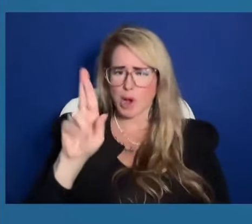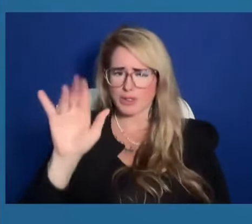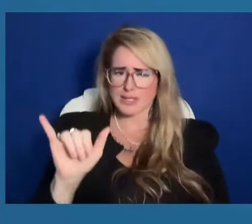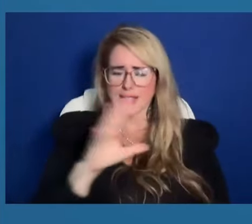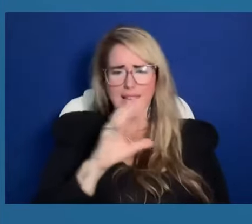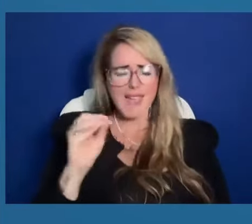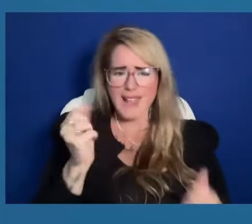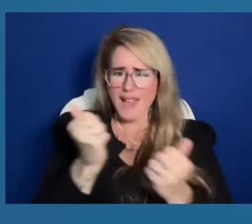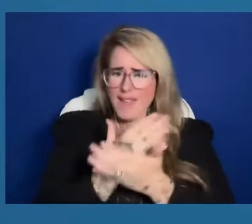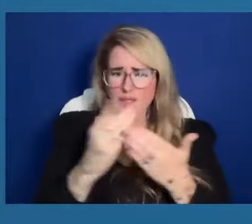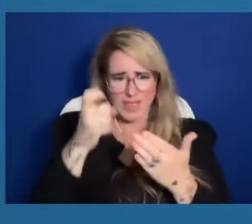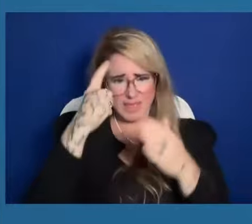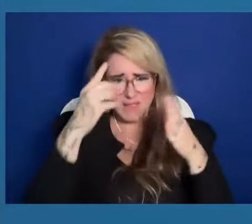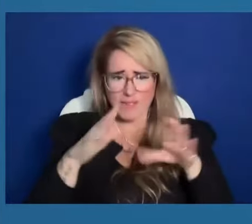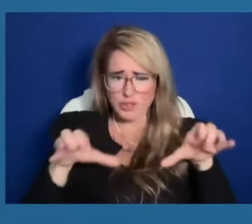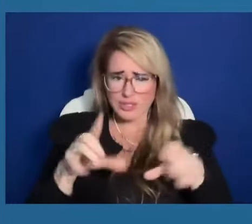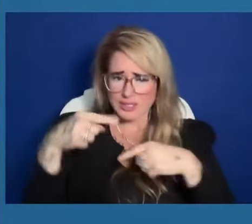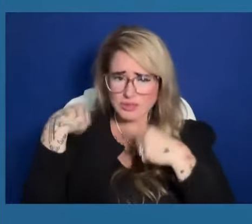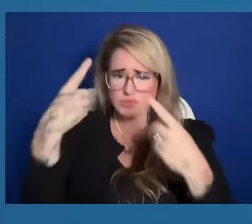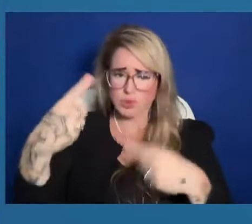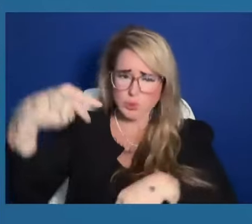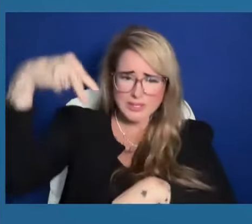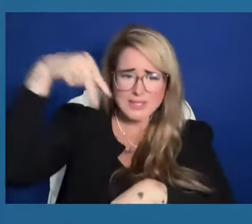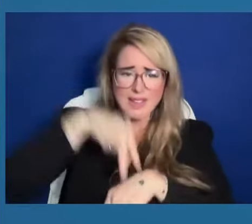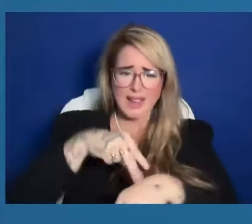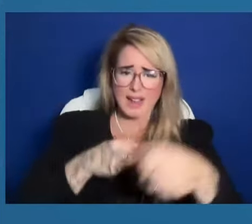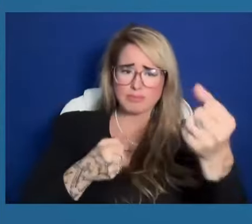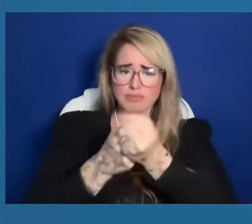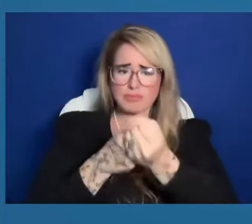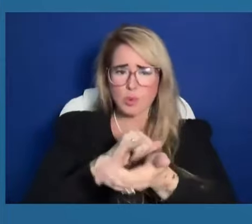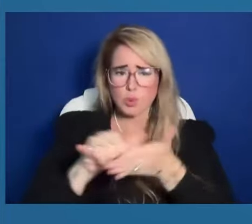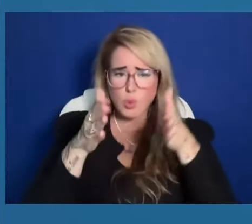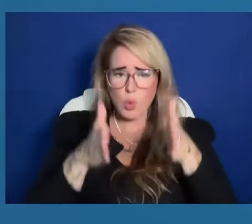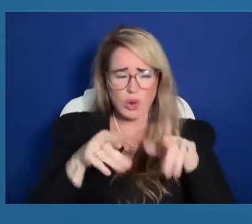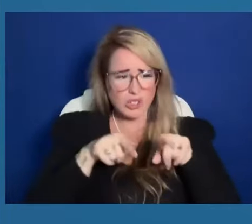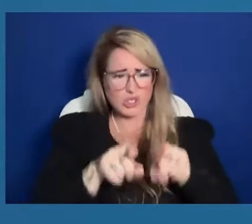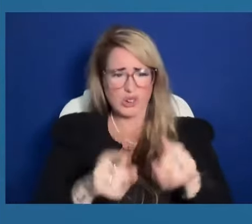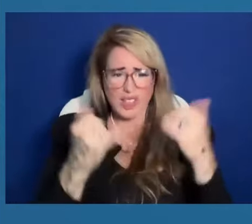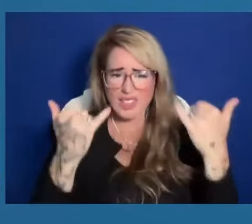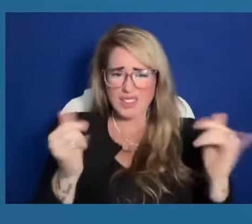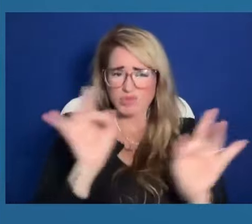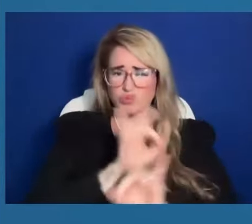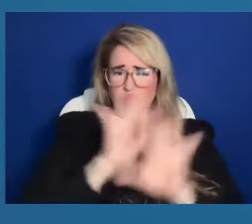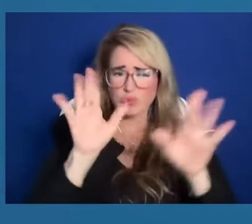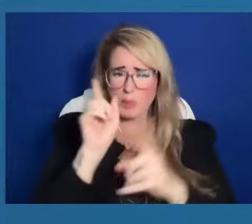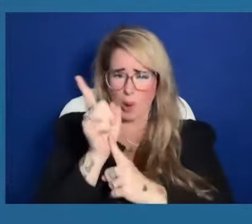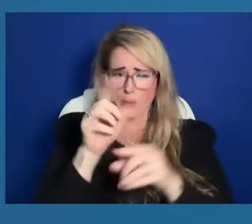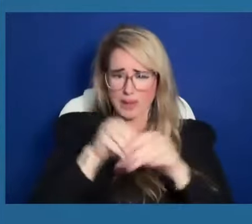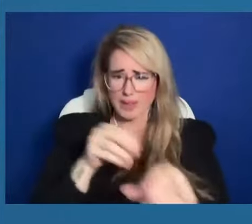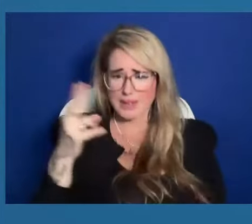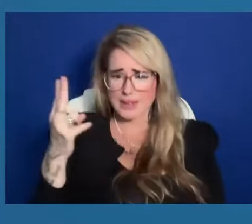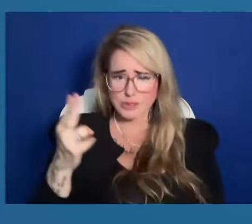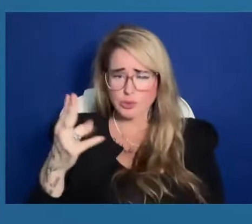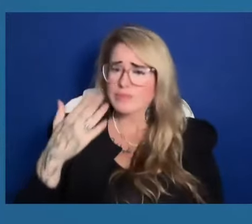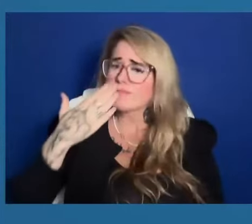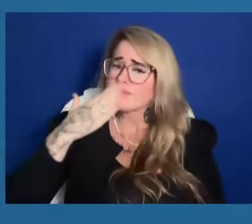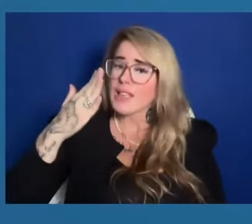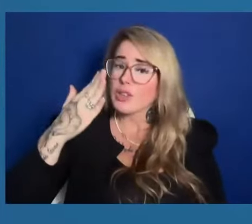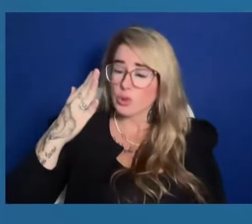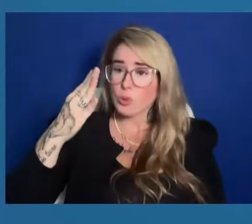she has done to stand up for New Yorkers during this perilous moment in history. Thank you,